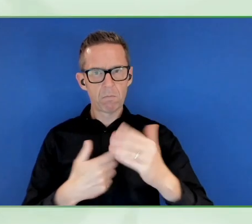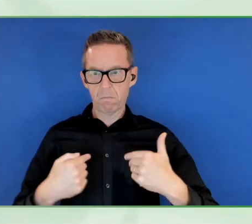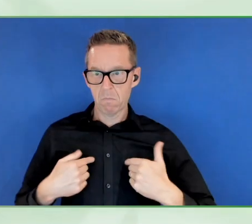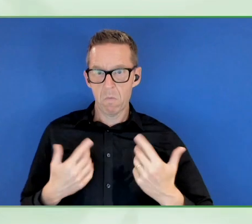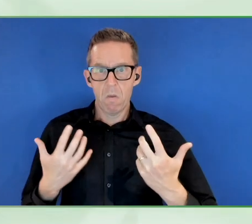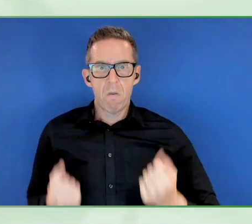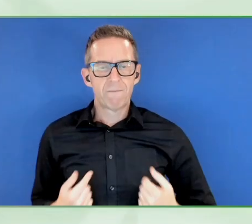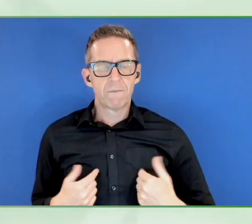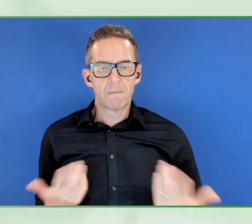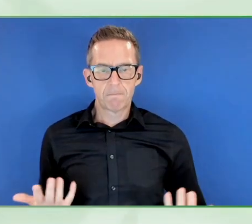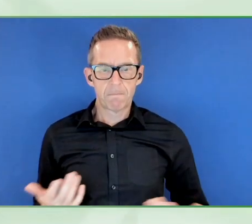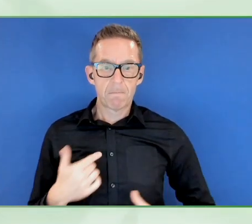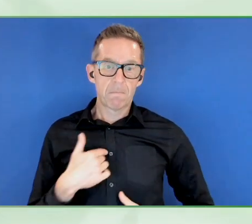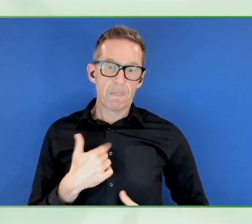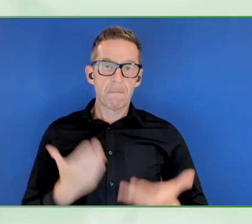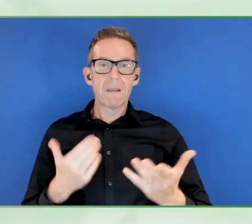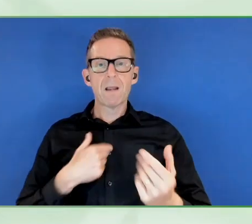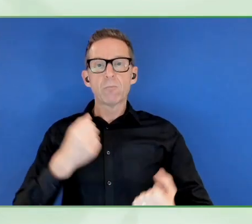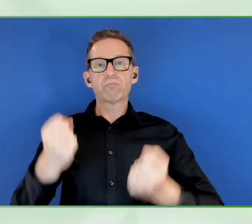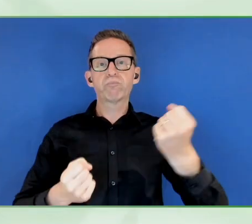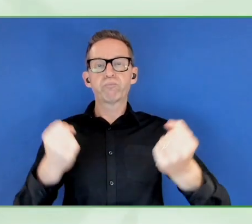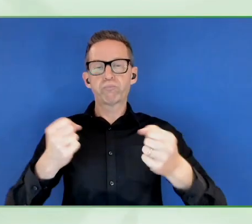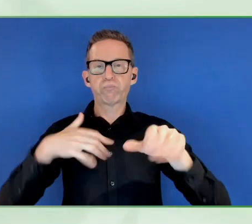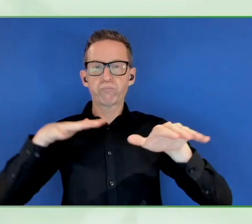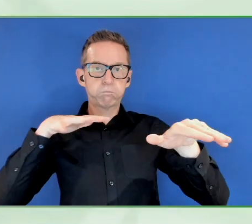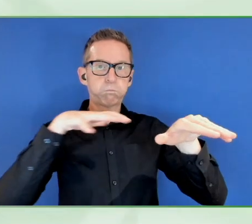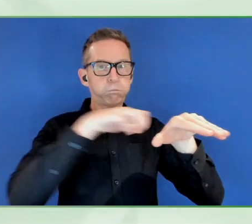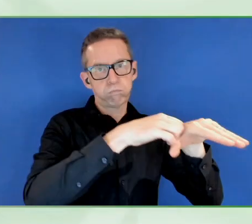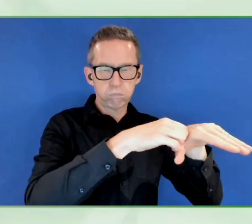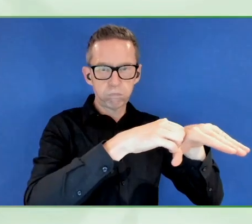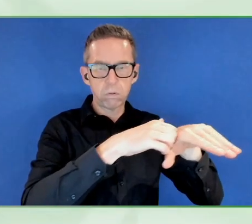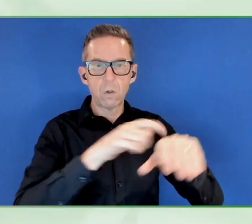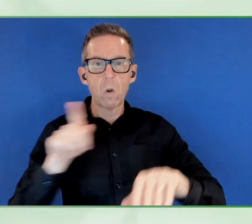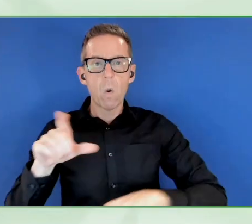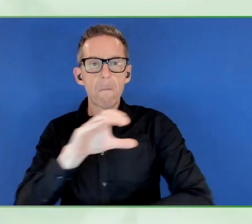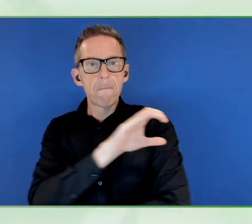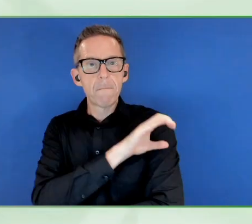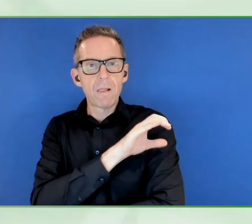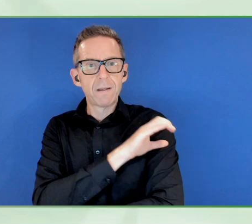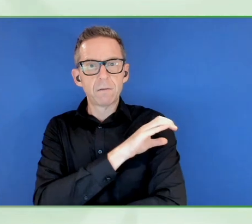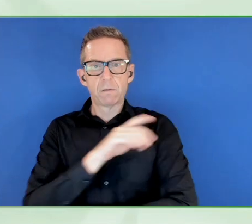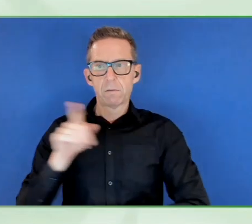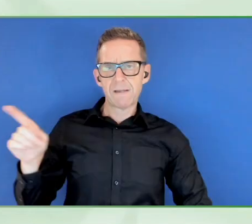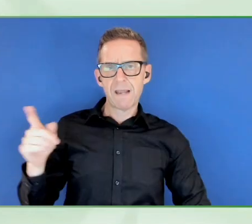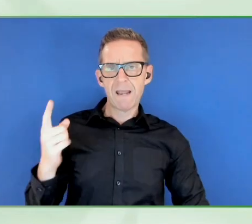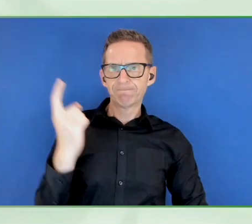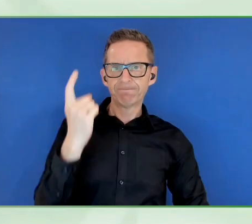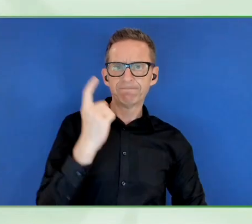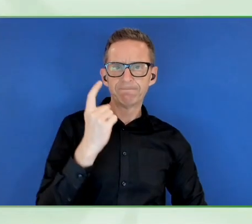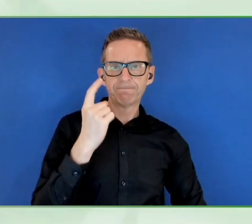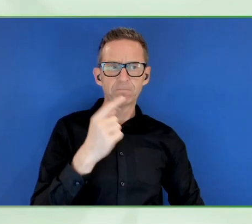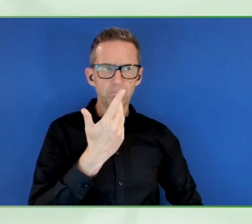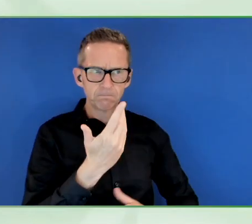with my car in another car and the police questions me, I'm now allowed to say, okay, sorry, I